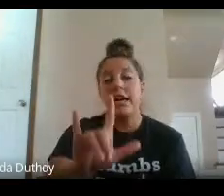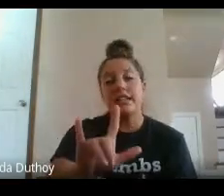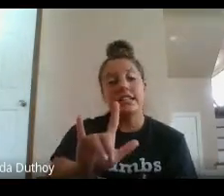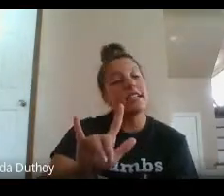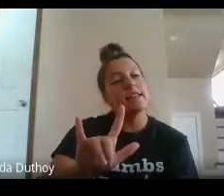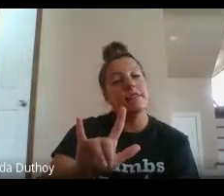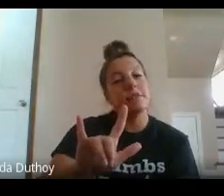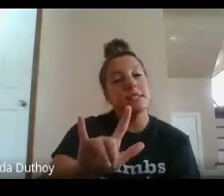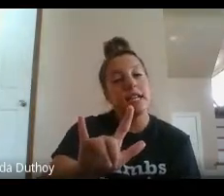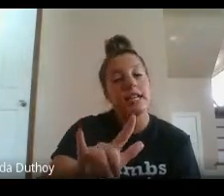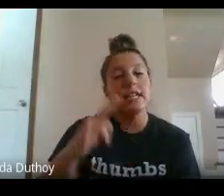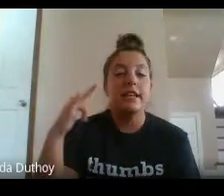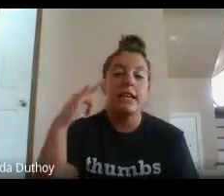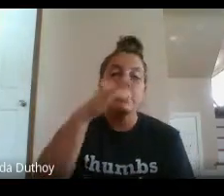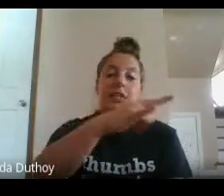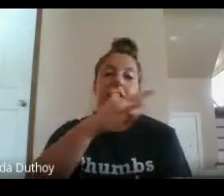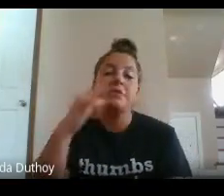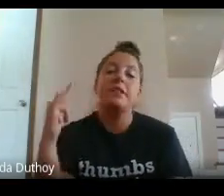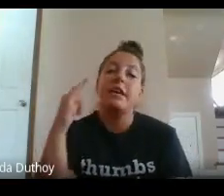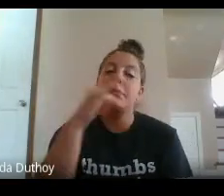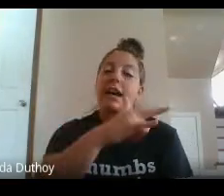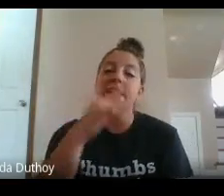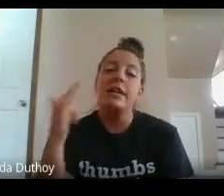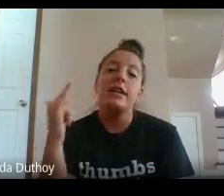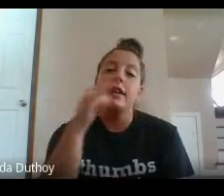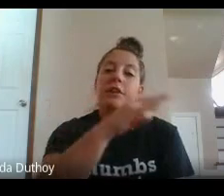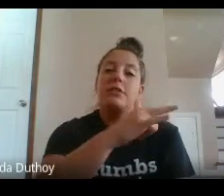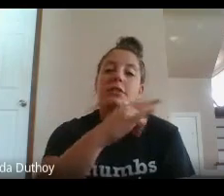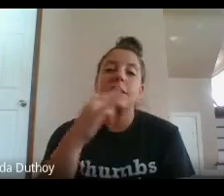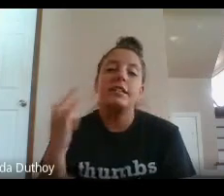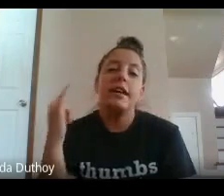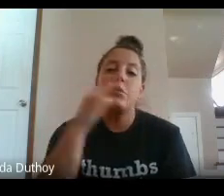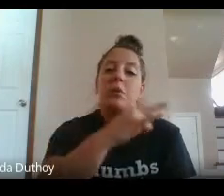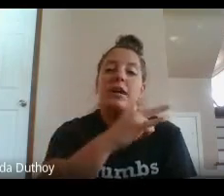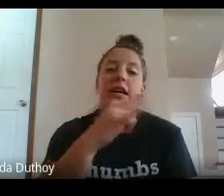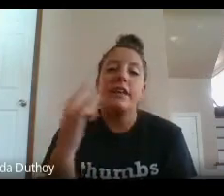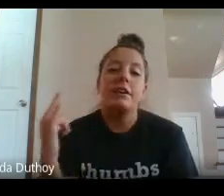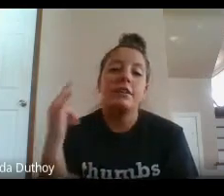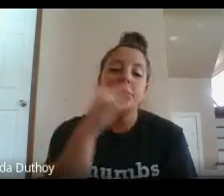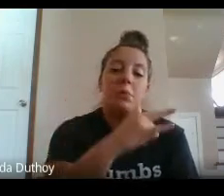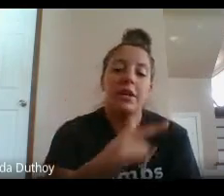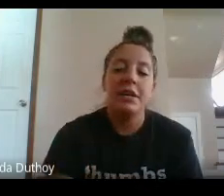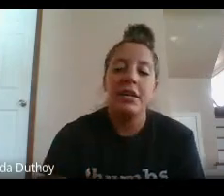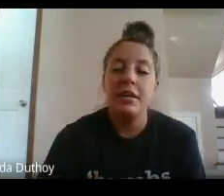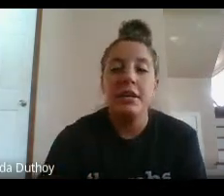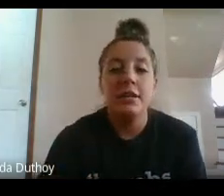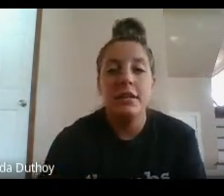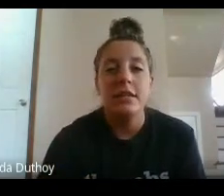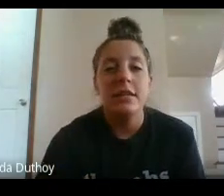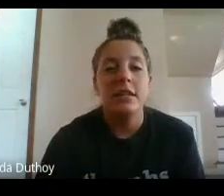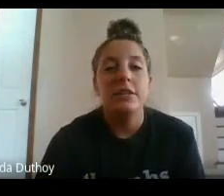Airport, it's kind of like the I love you sign and like a plane flying by. So that's airport, and that is going to be